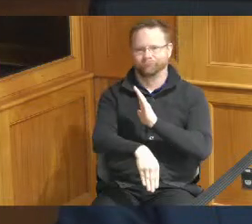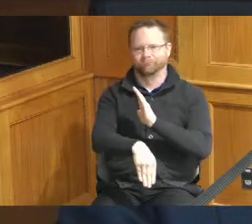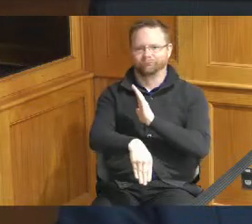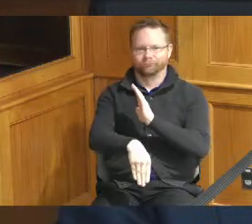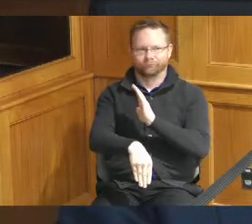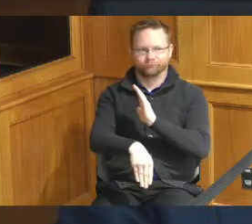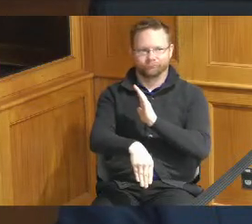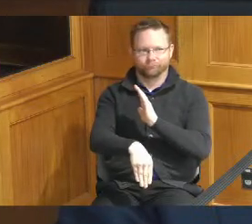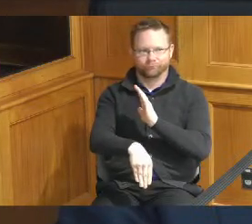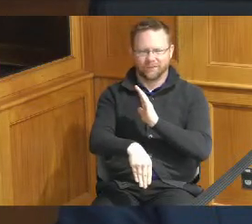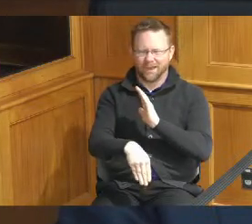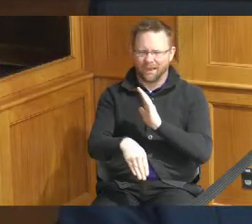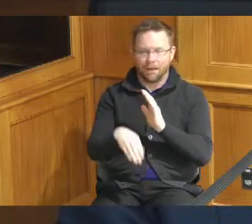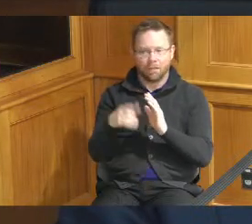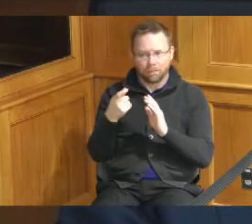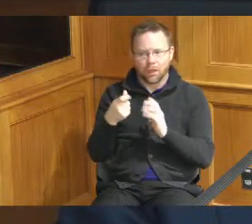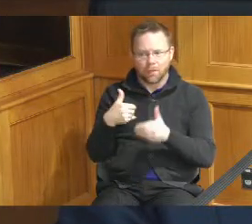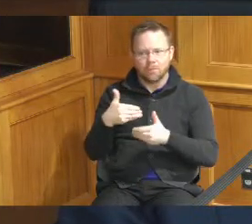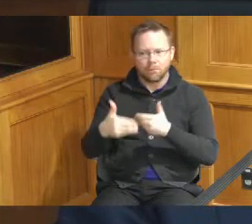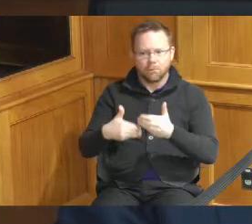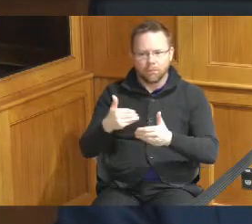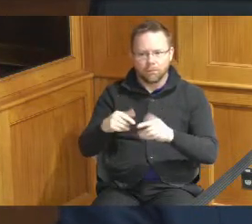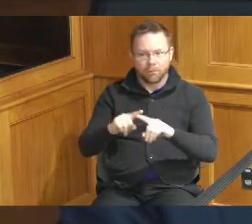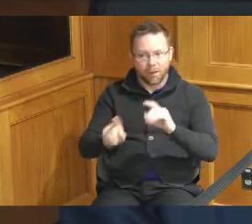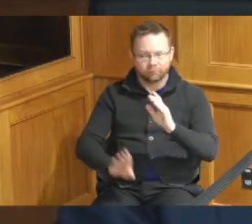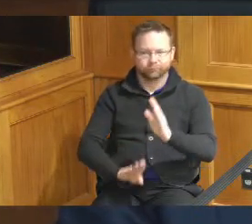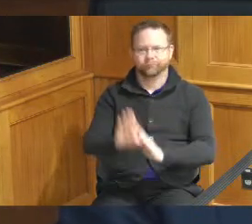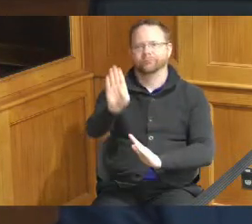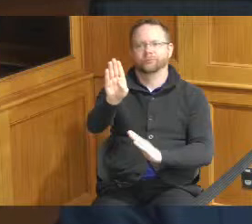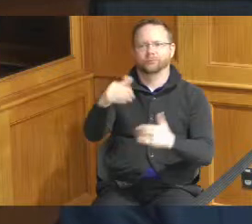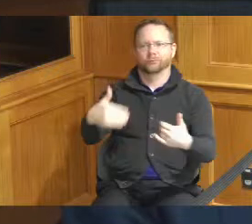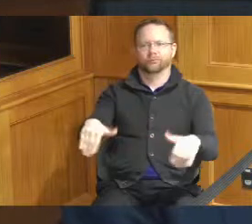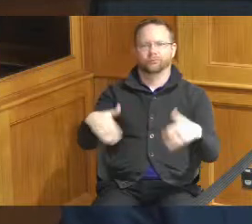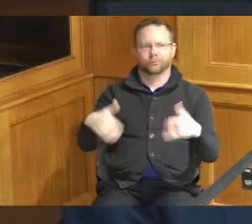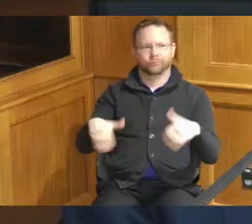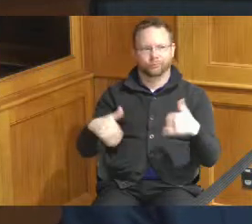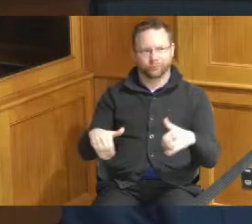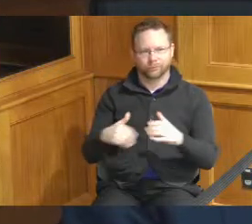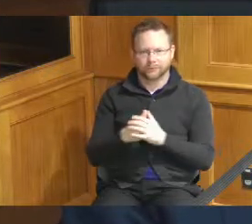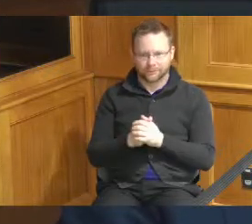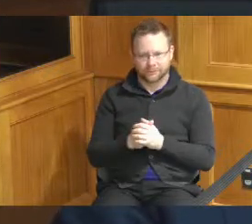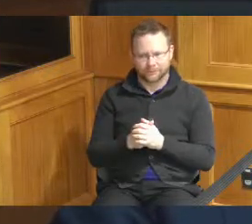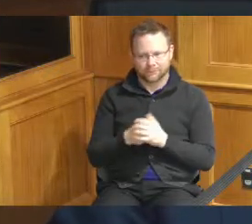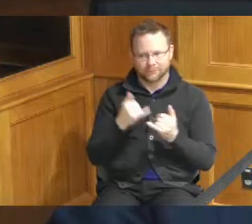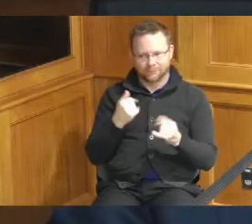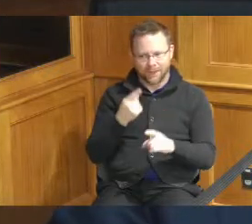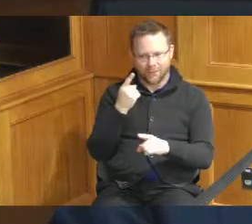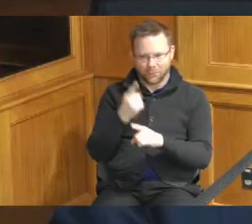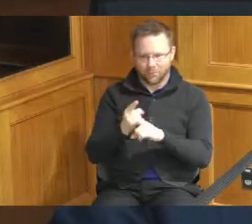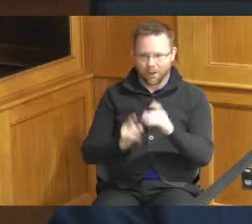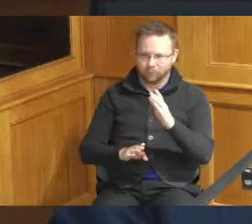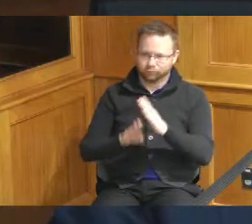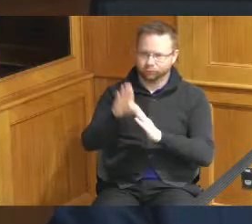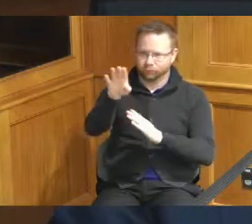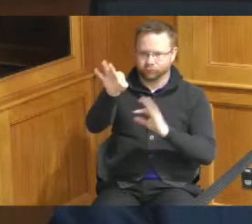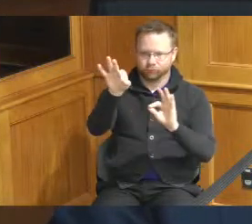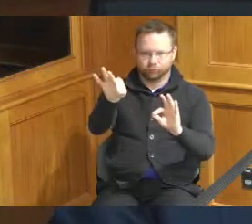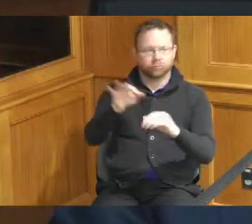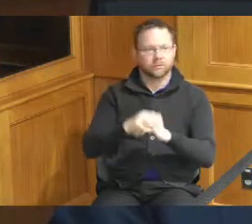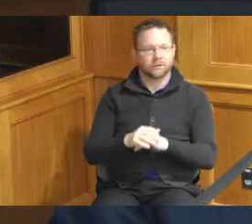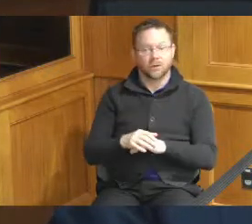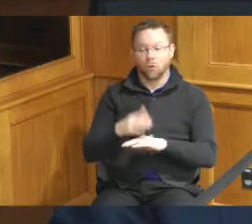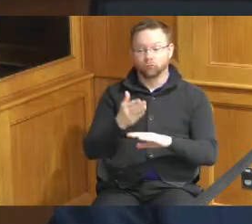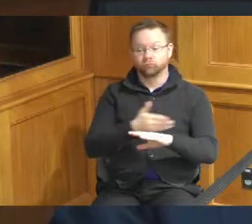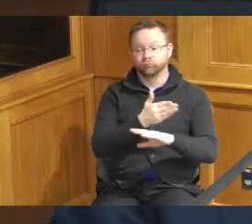time. And it's taken us a minute, to build back up. But we are definitely on the right trajectory. And as we get these